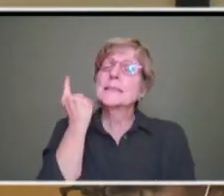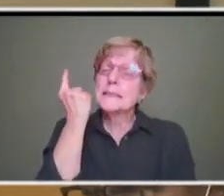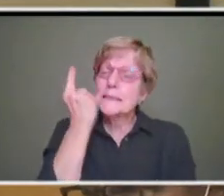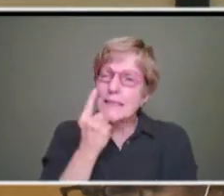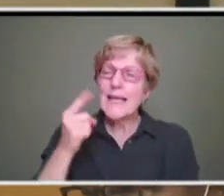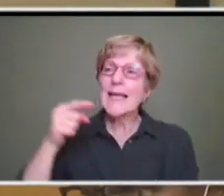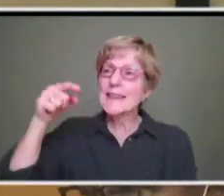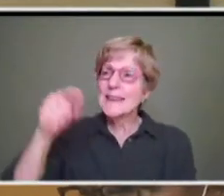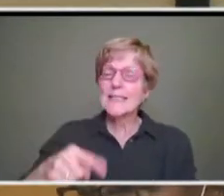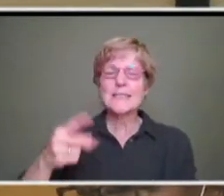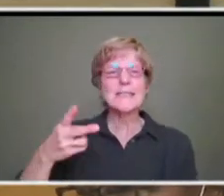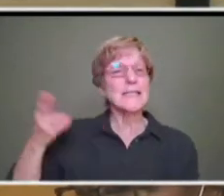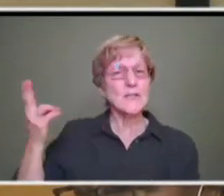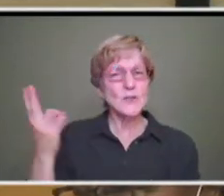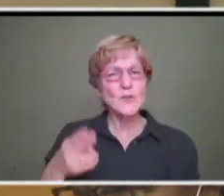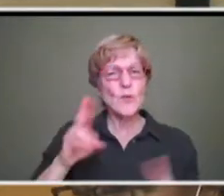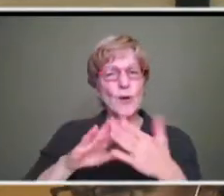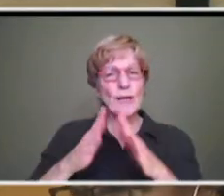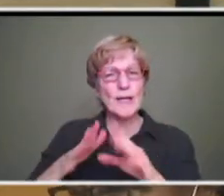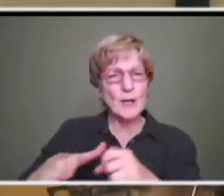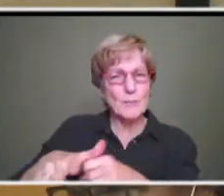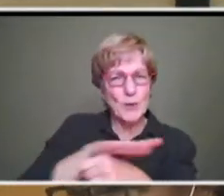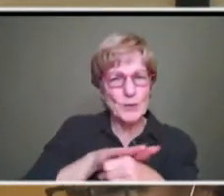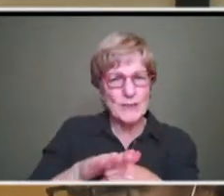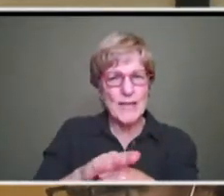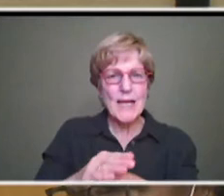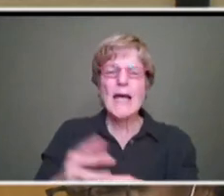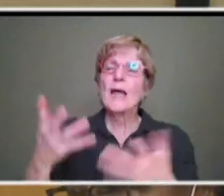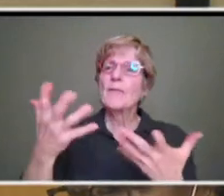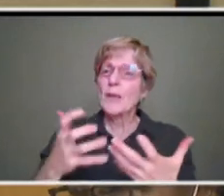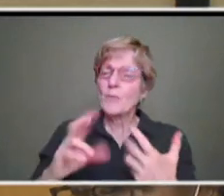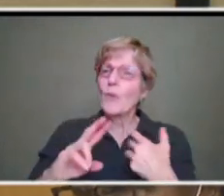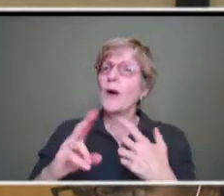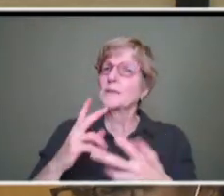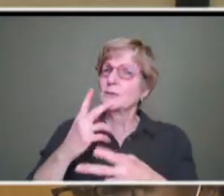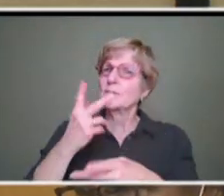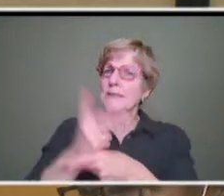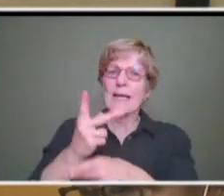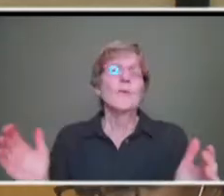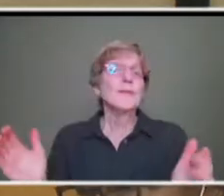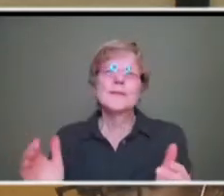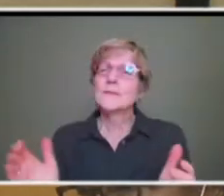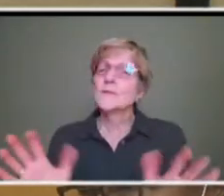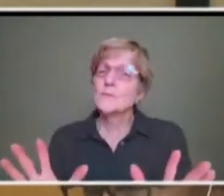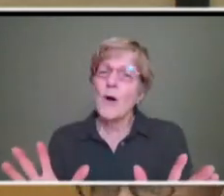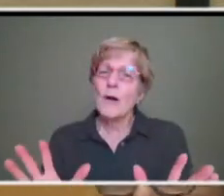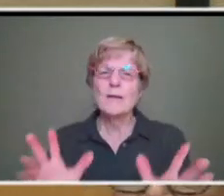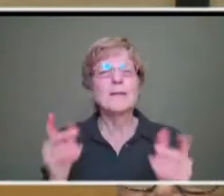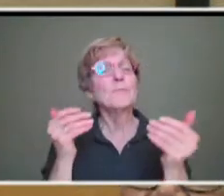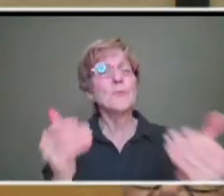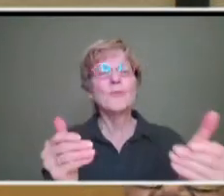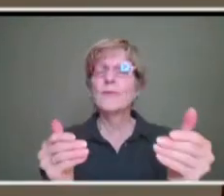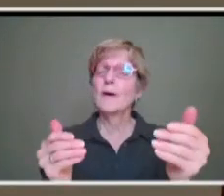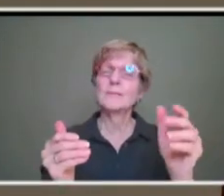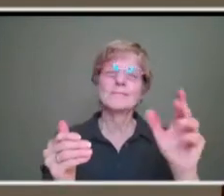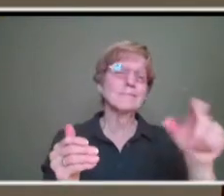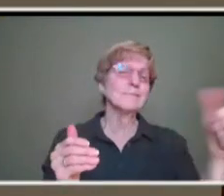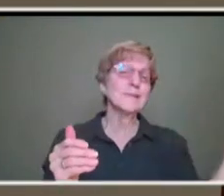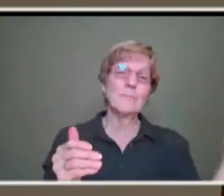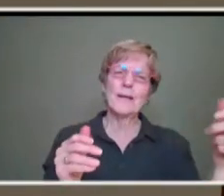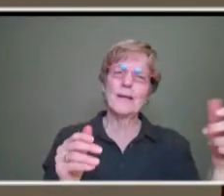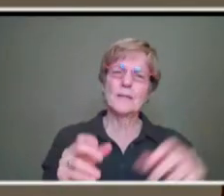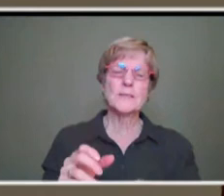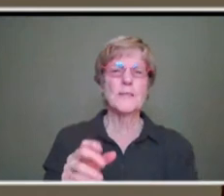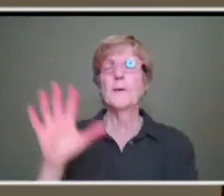this is a historic community that want to be preserved historically so into something else Charlene I have to